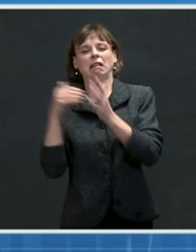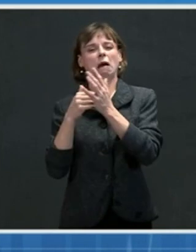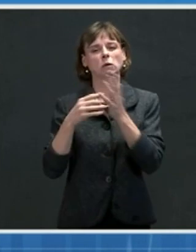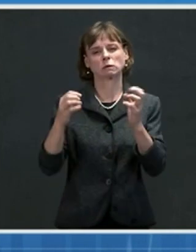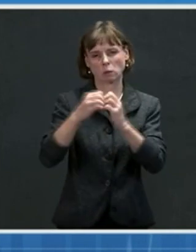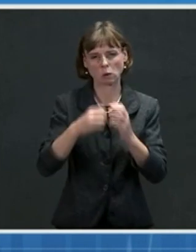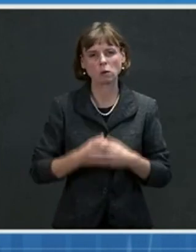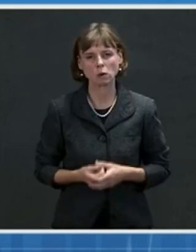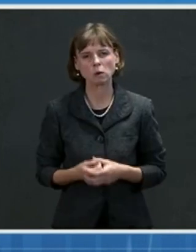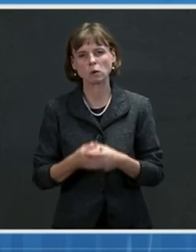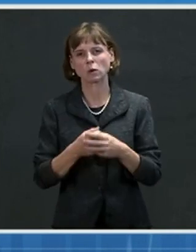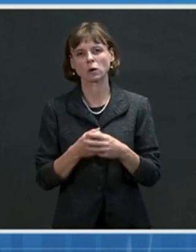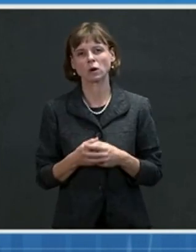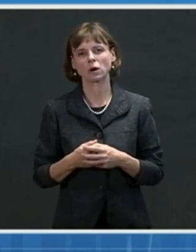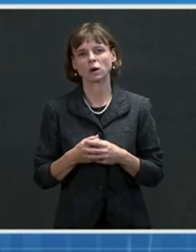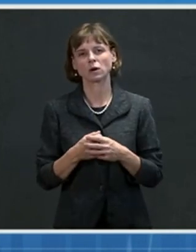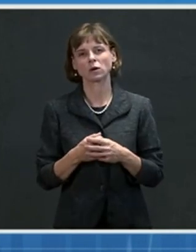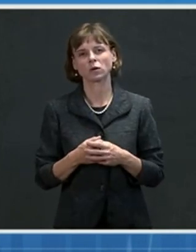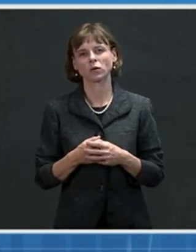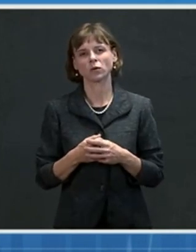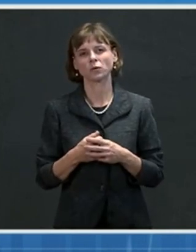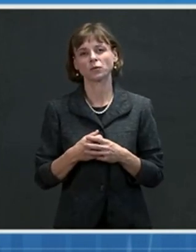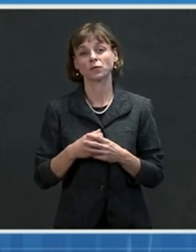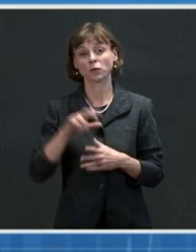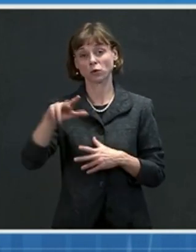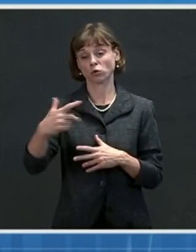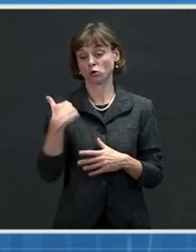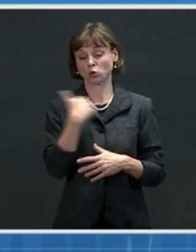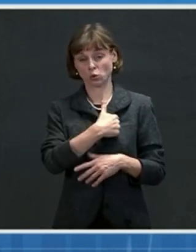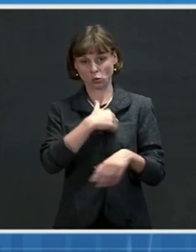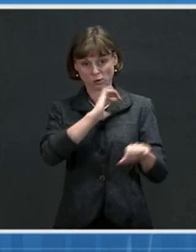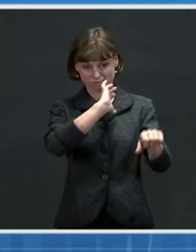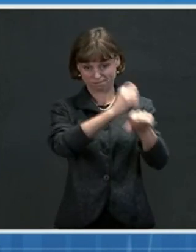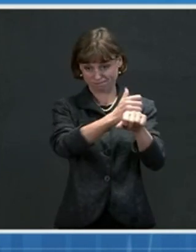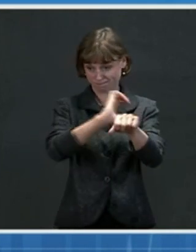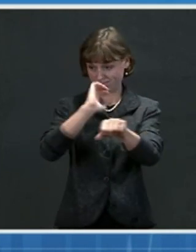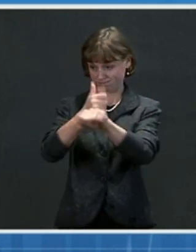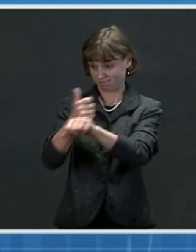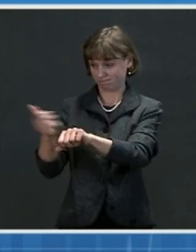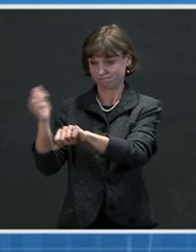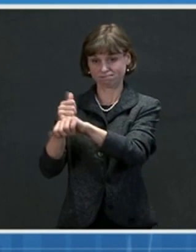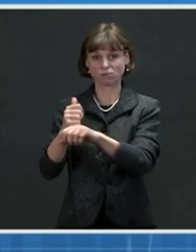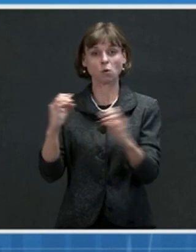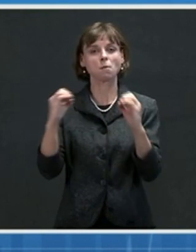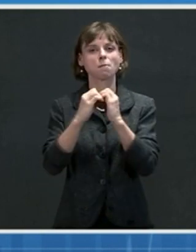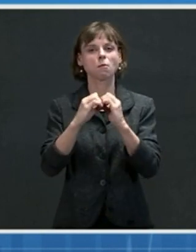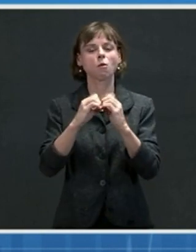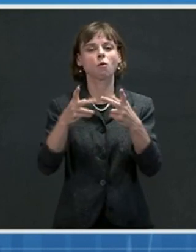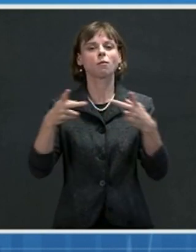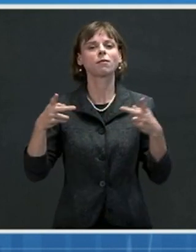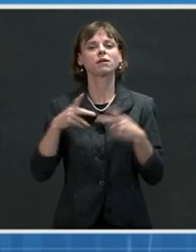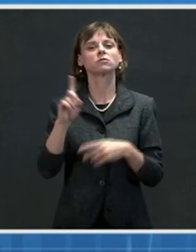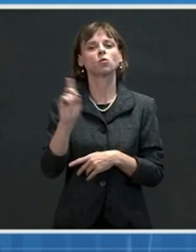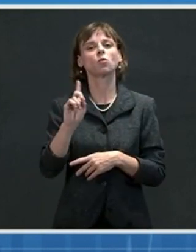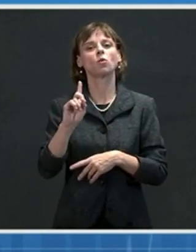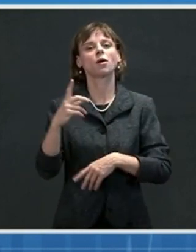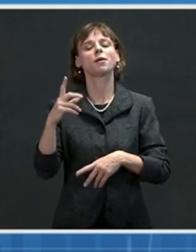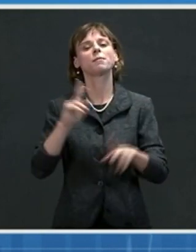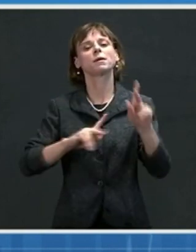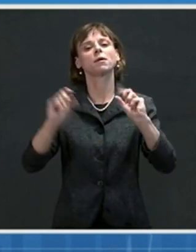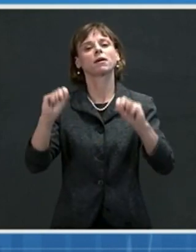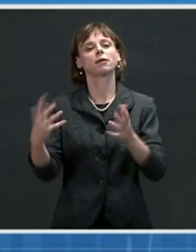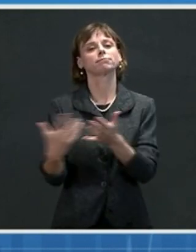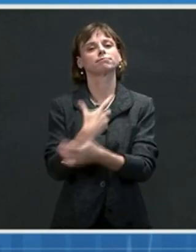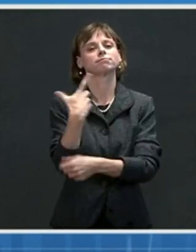Third, we're creating more places where Americans can get vaccinated. To do so, we've expedited financial support to